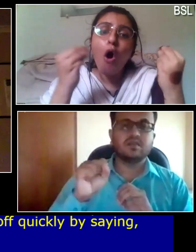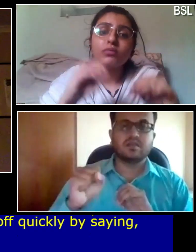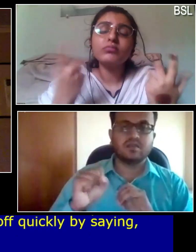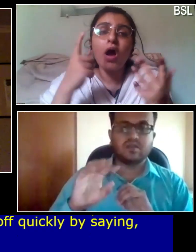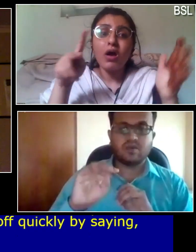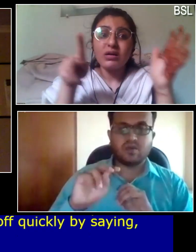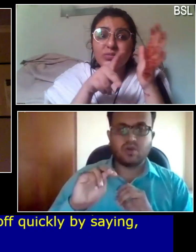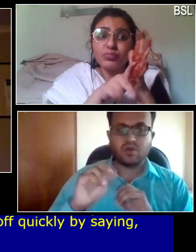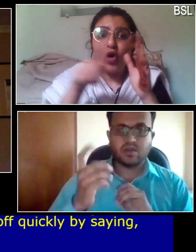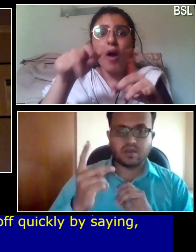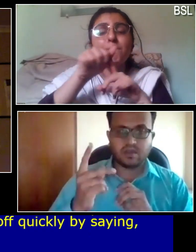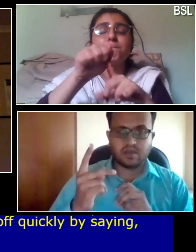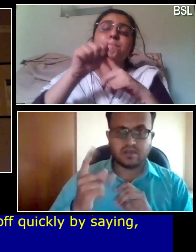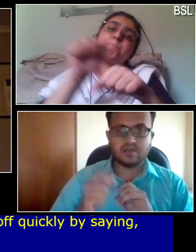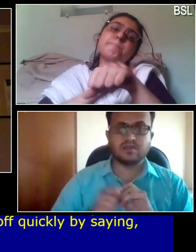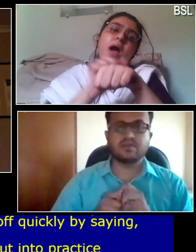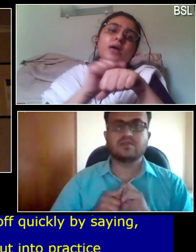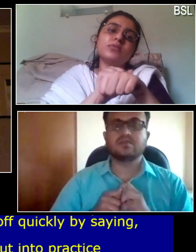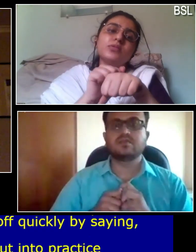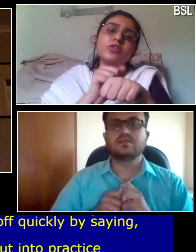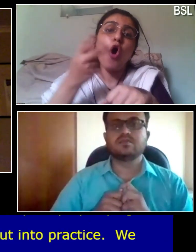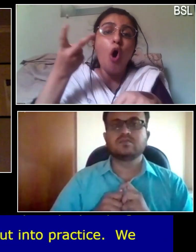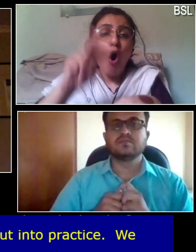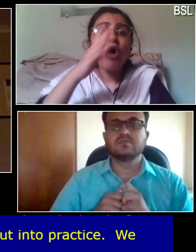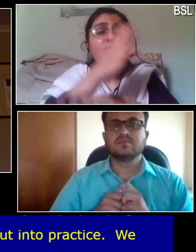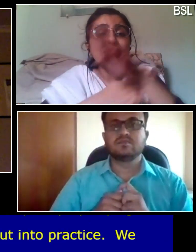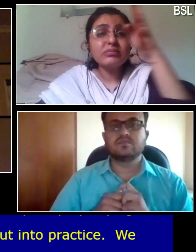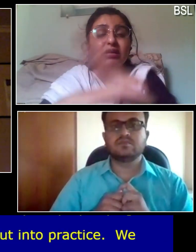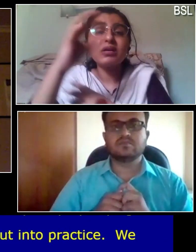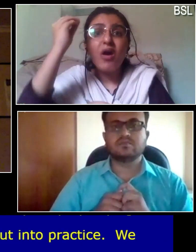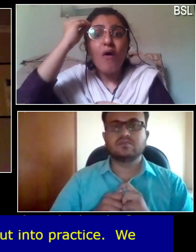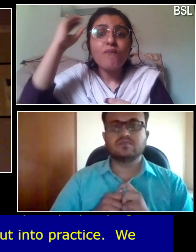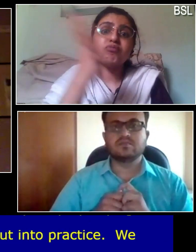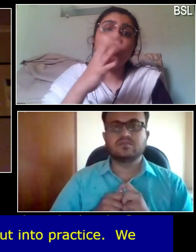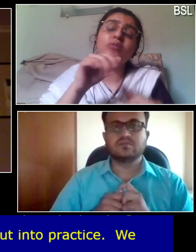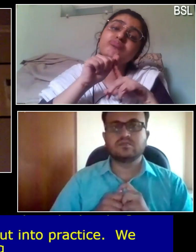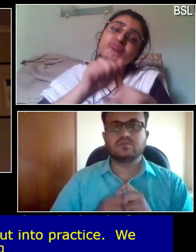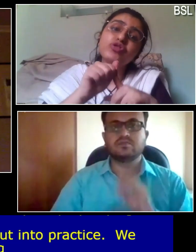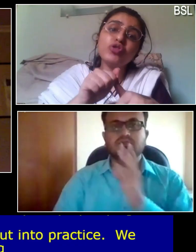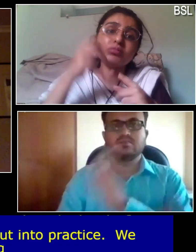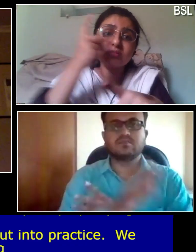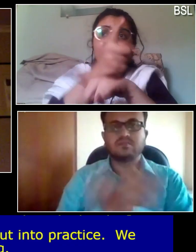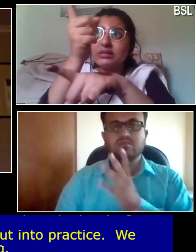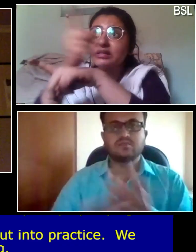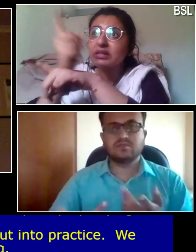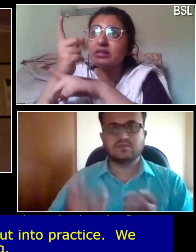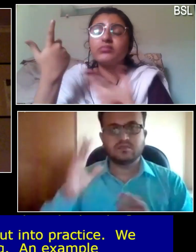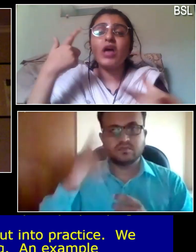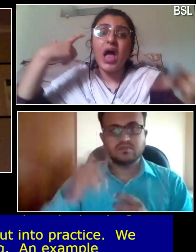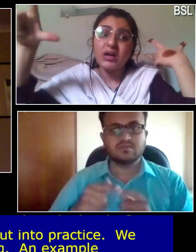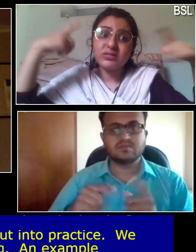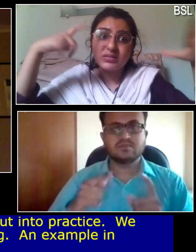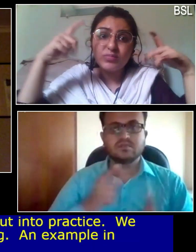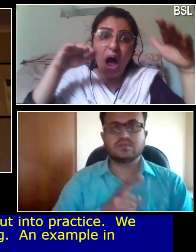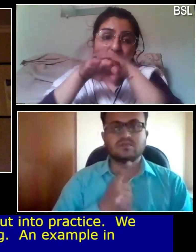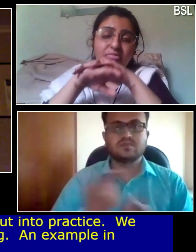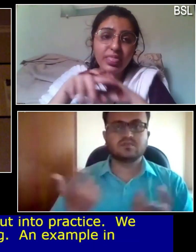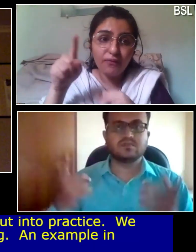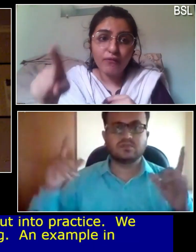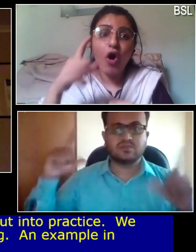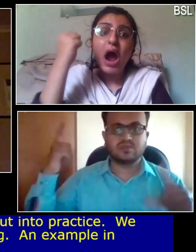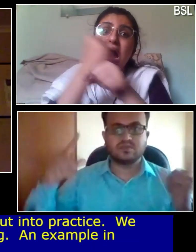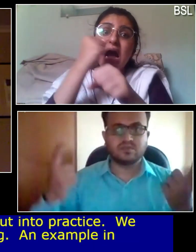put into practice. We need more disability awareness training. An example in Australia is that the federal